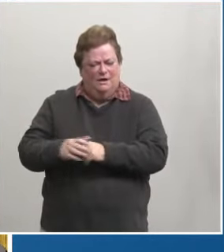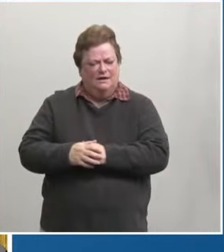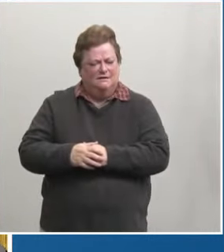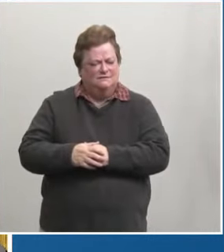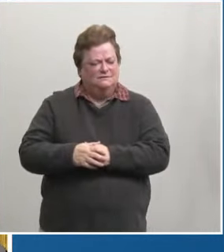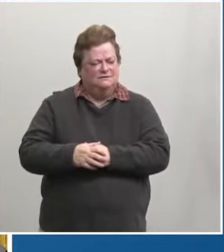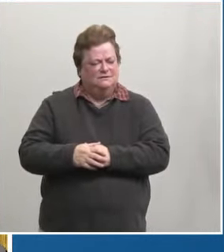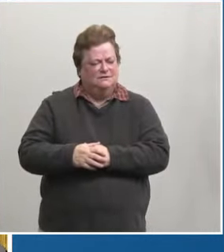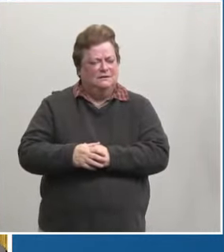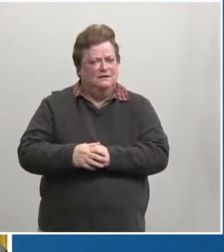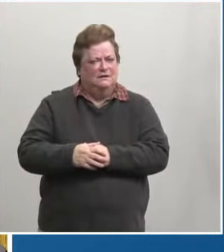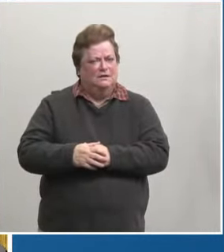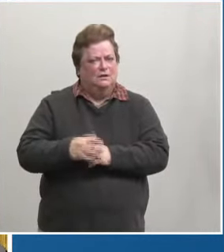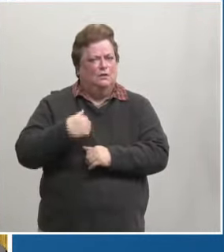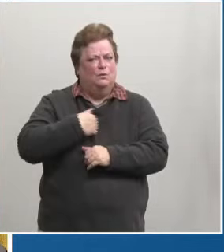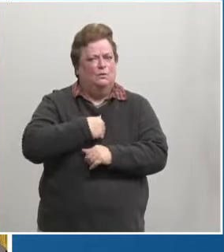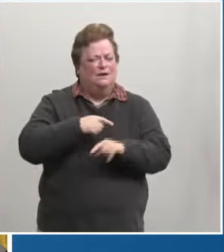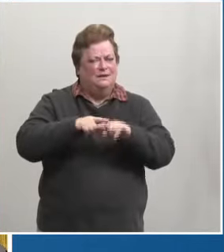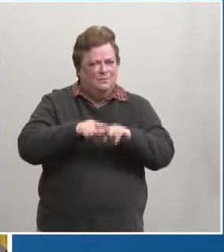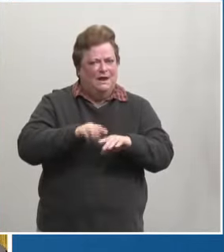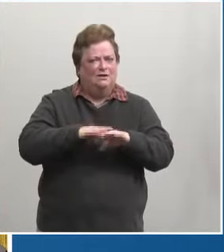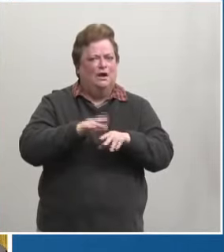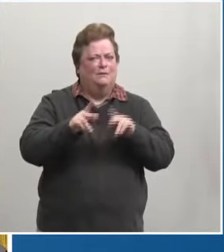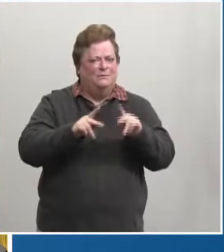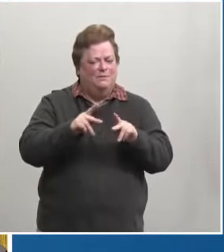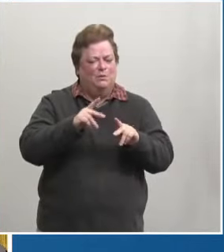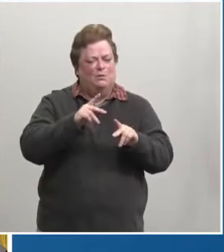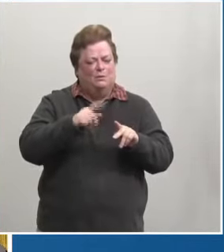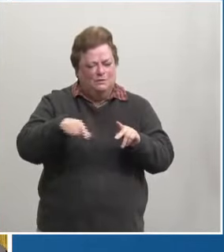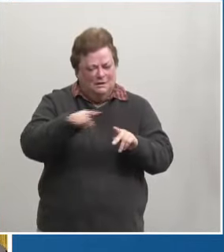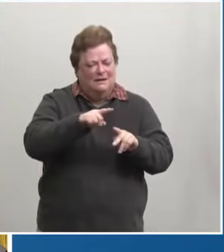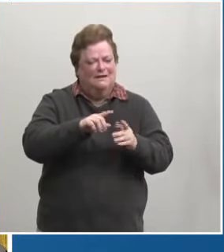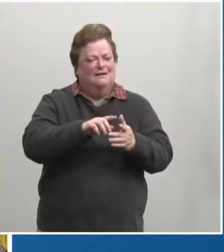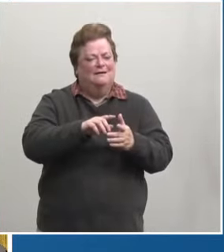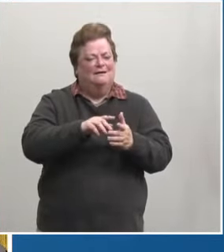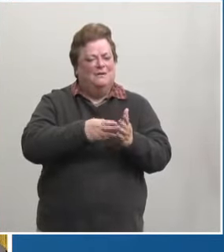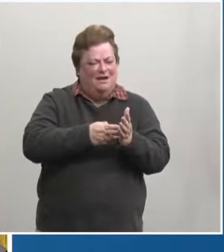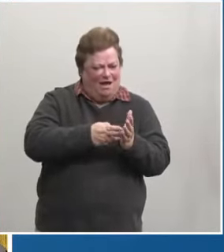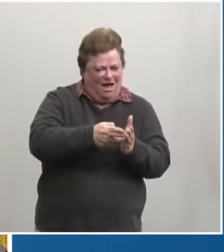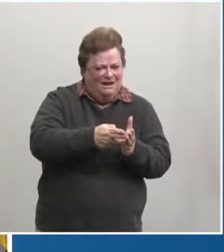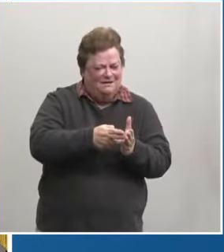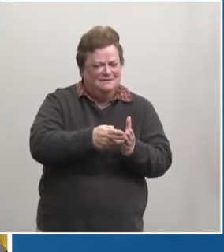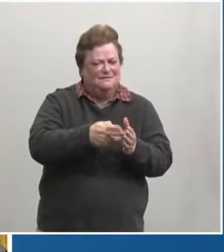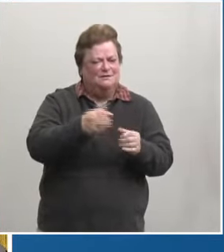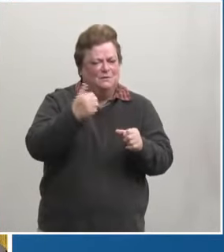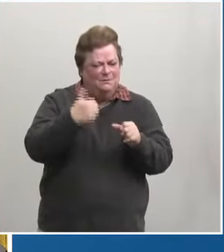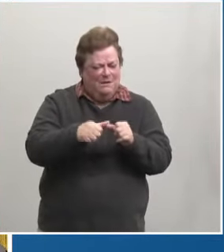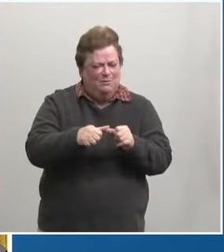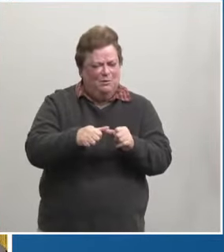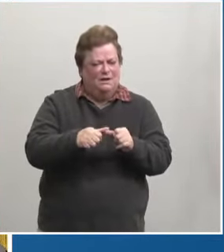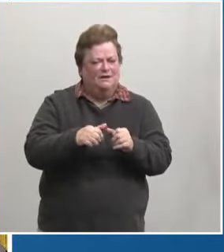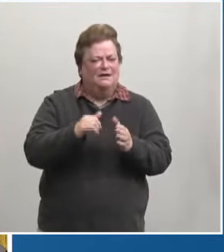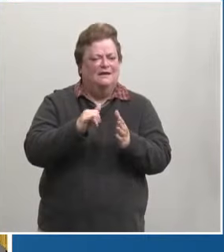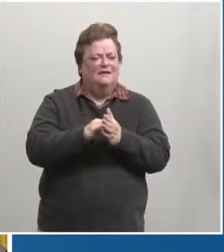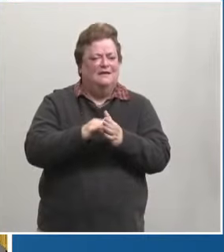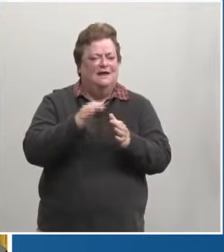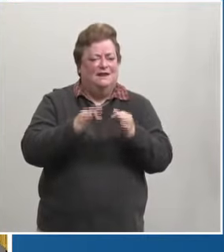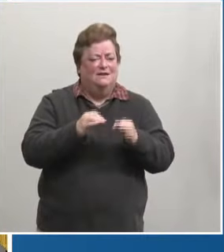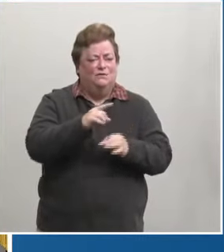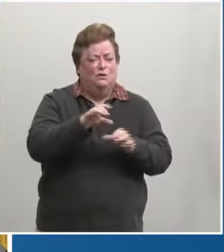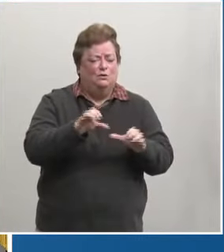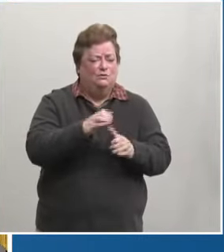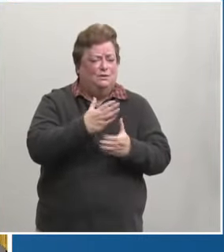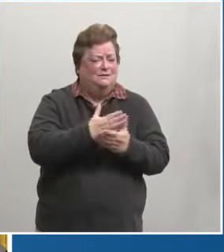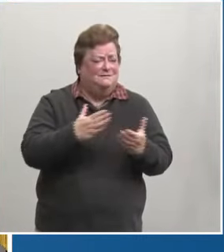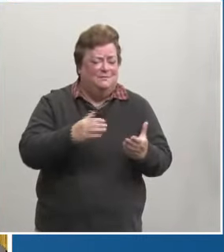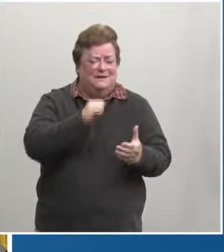The thing is that we depend on people being honest in the community and remembering that if they are doing something that's